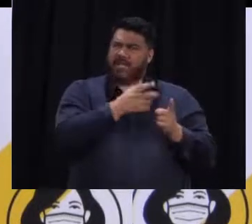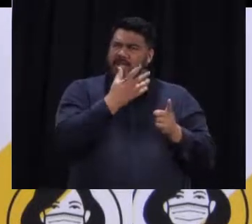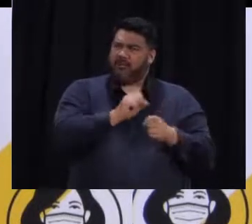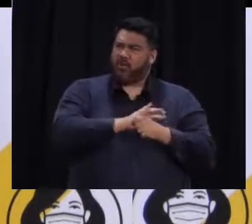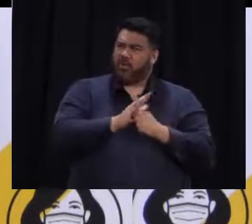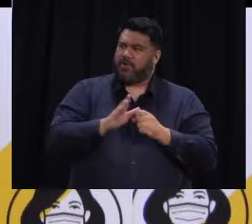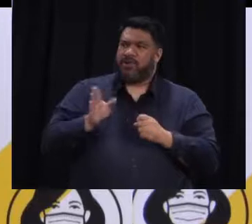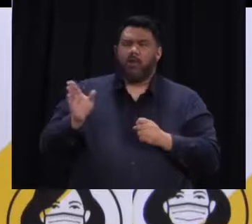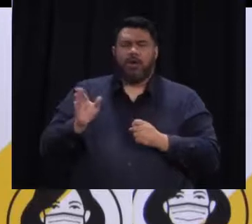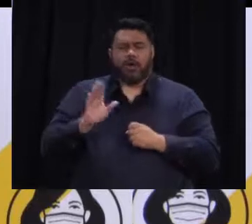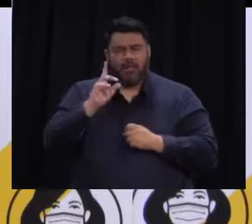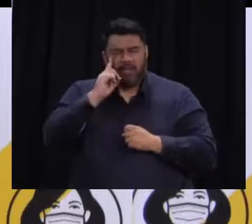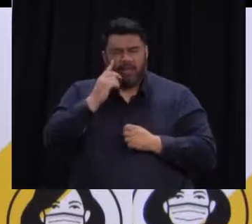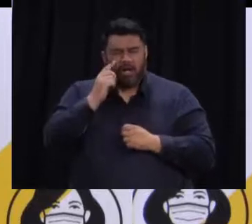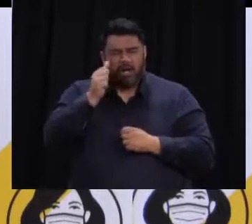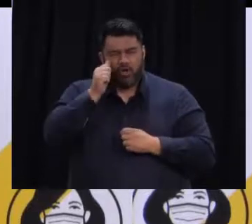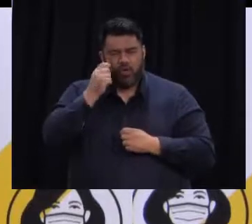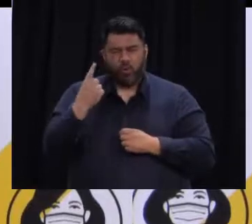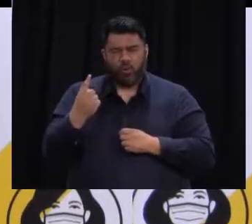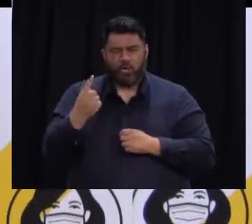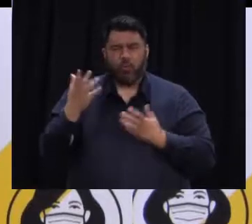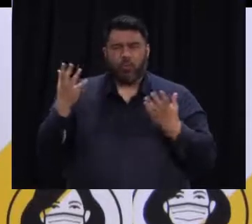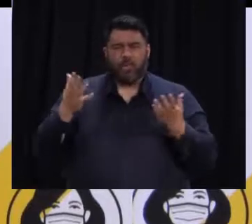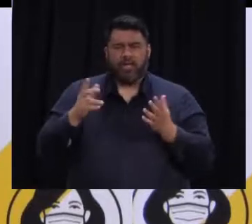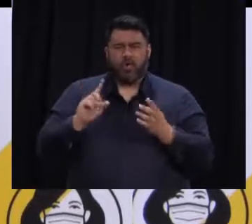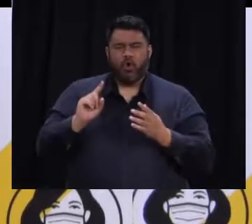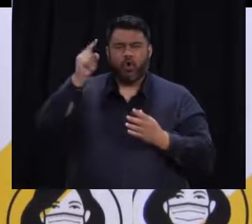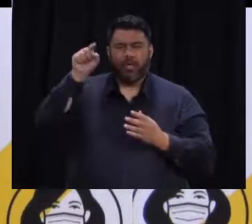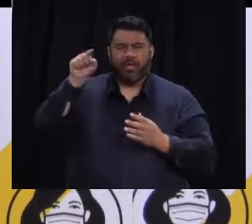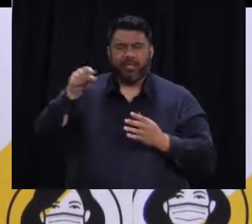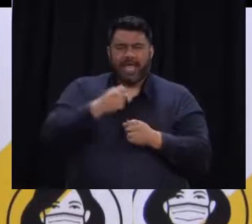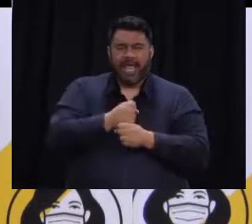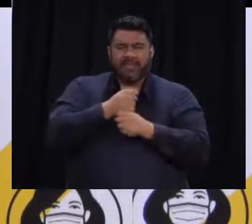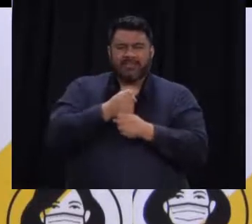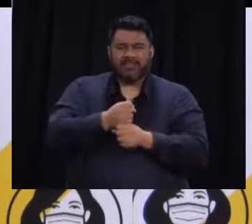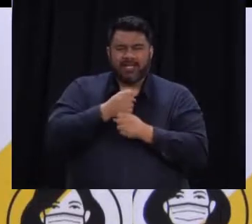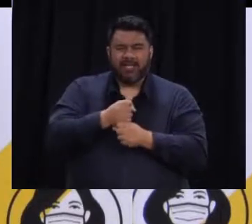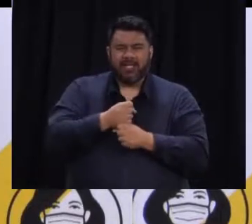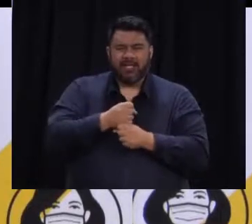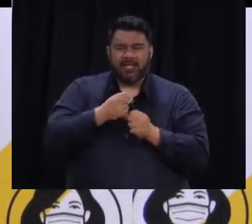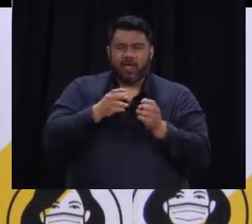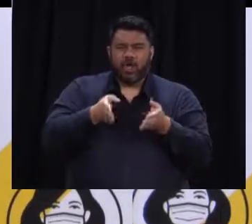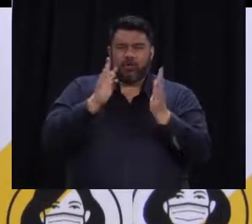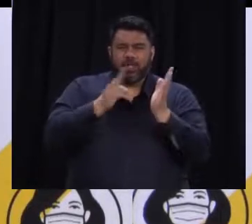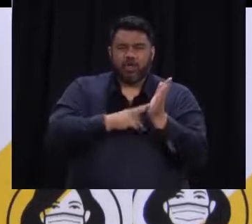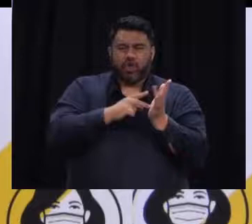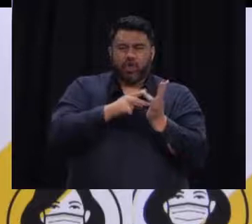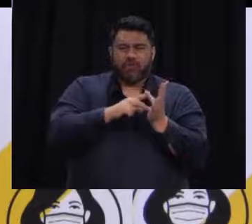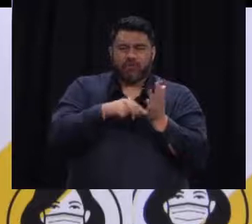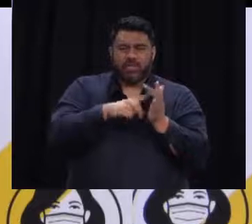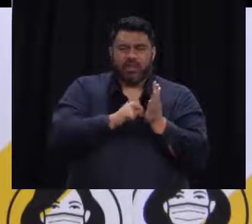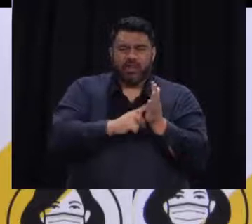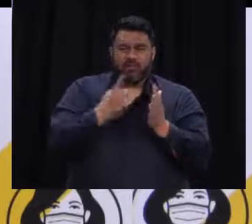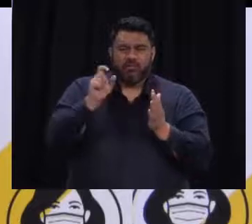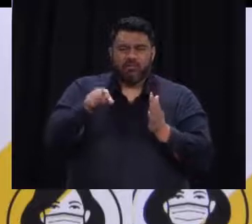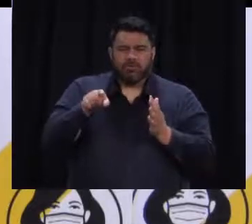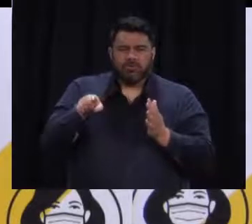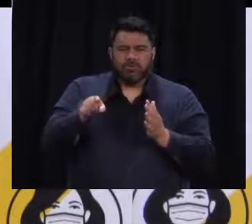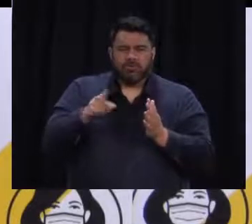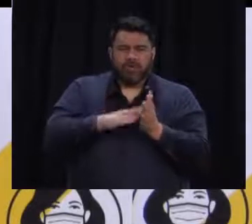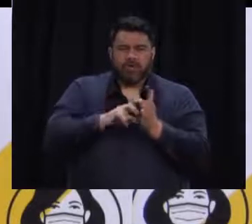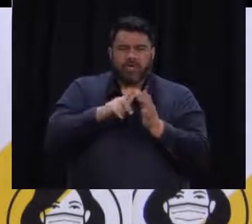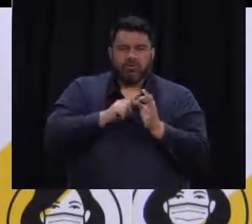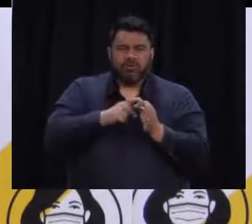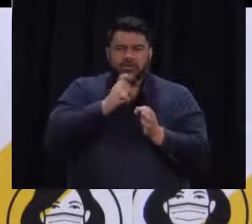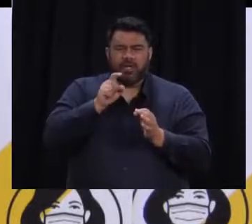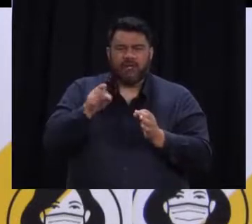that's been mentioned at the Novotel in Ellerslie. Is that the one that you're referring to? Yeah, so look, an